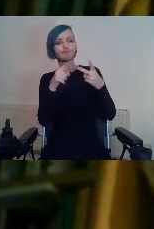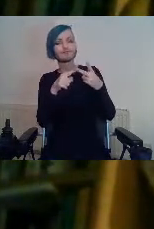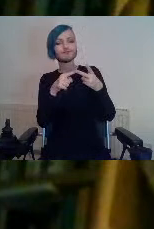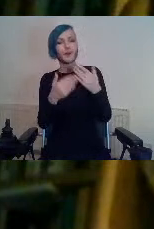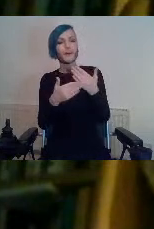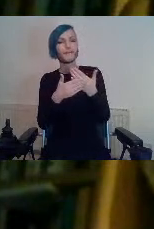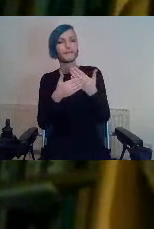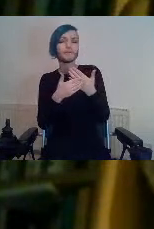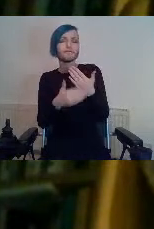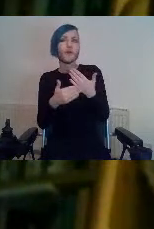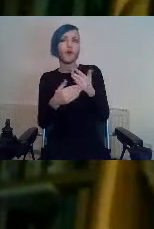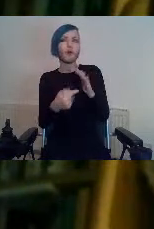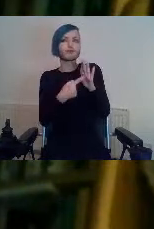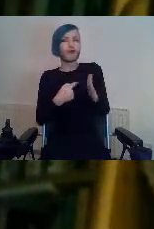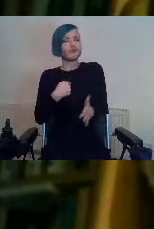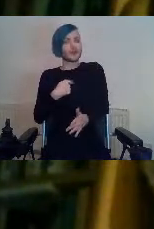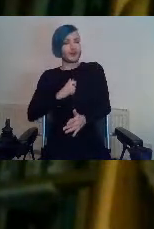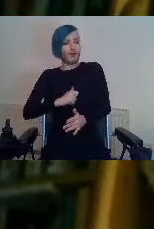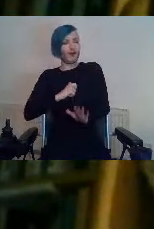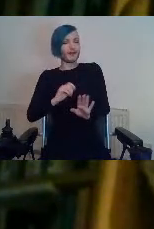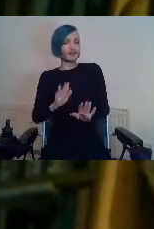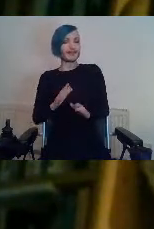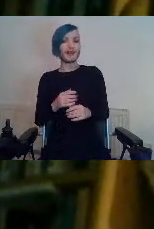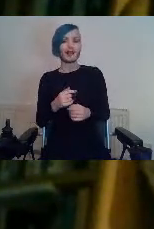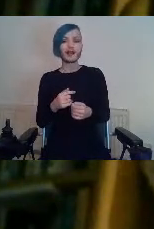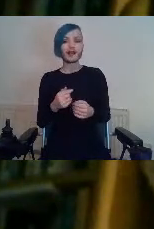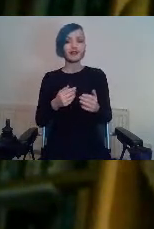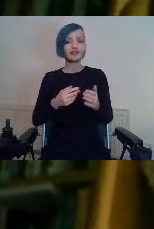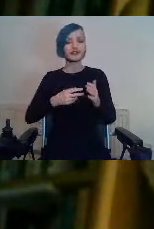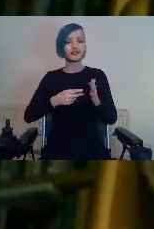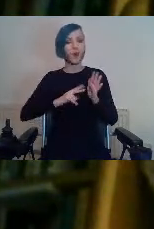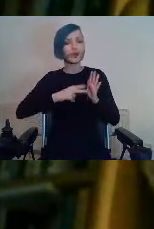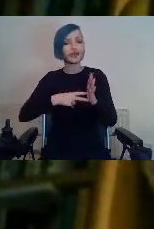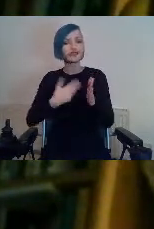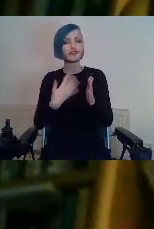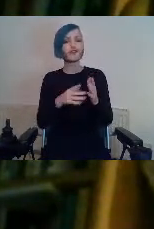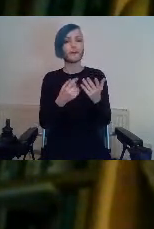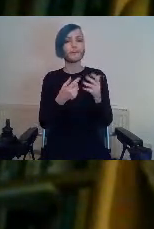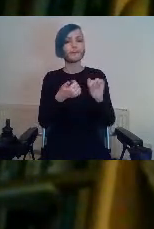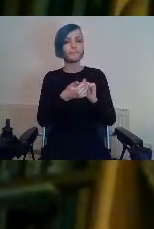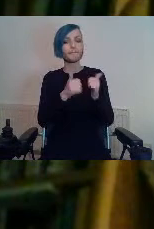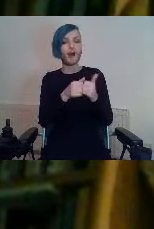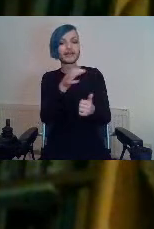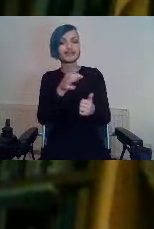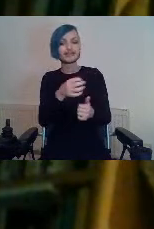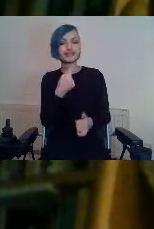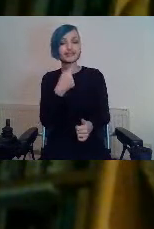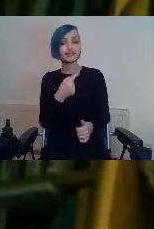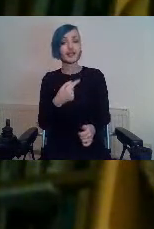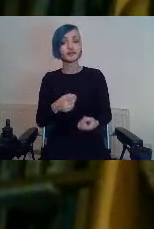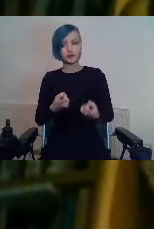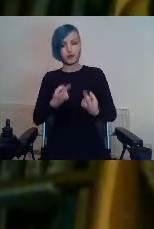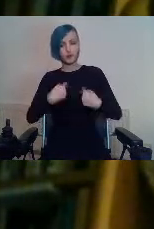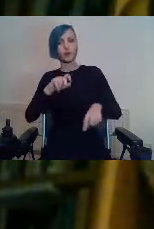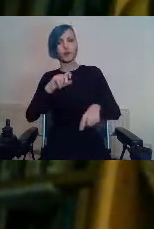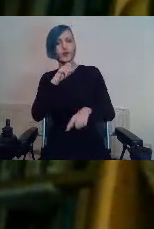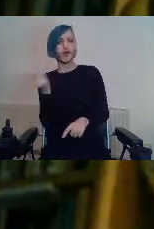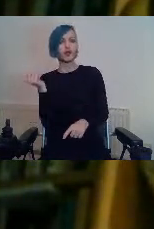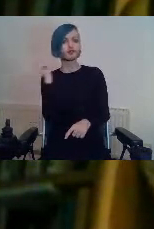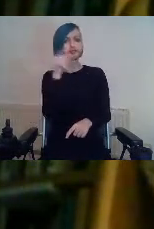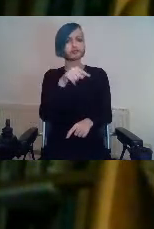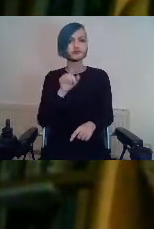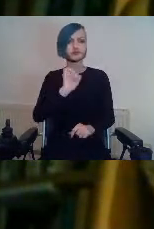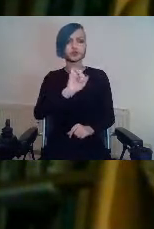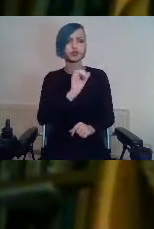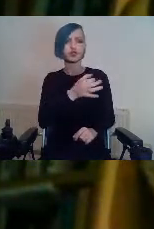several organizations from these partner cities when they say, we will come to them and we'll tell you stories